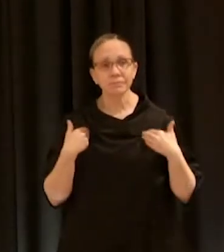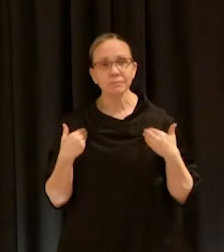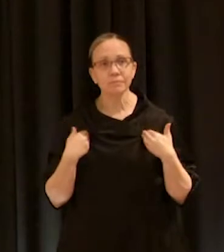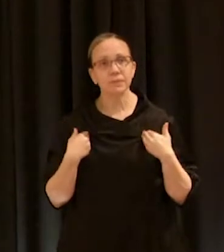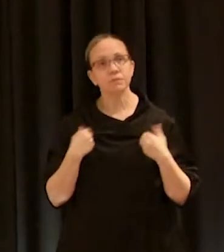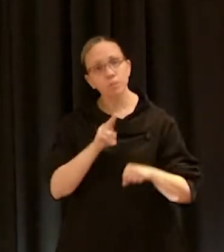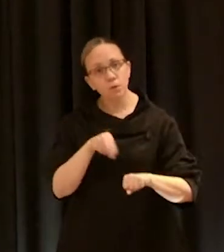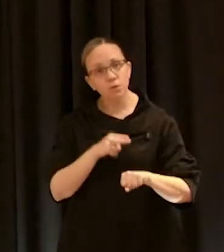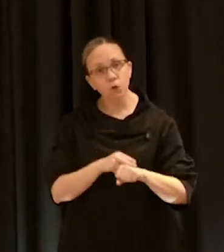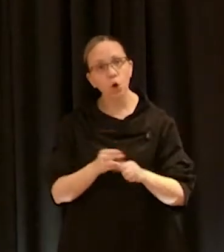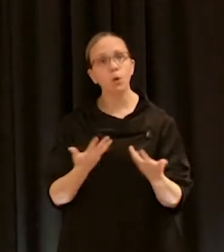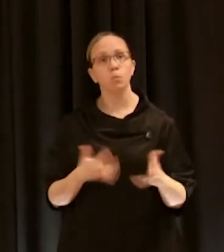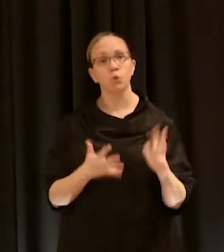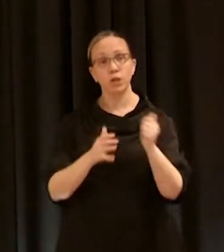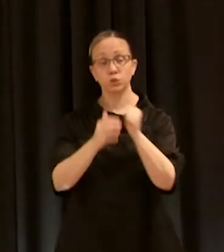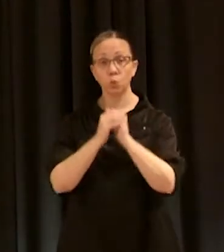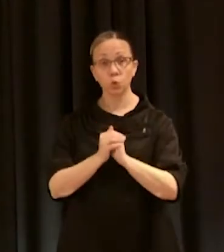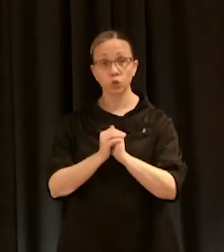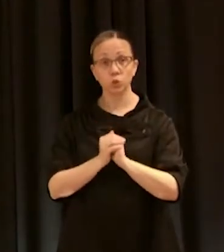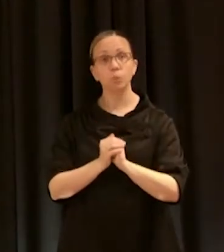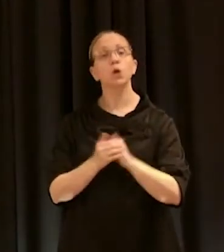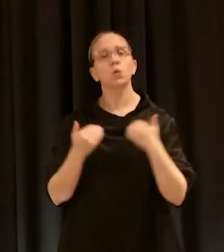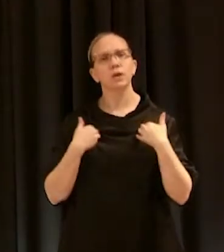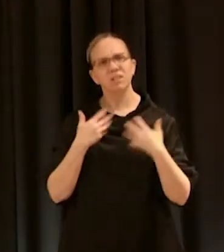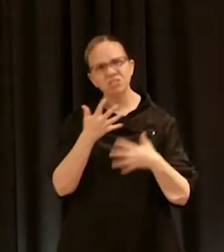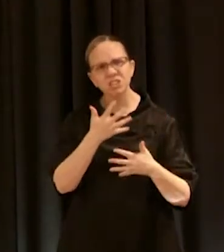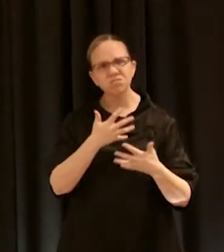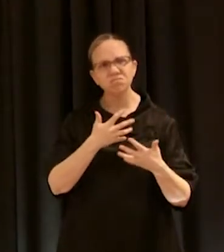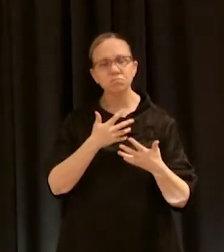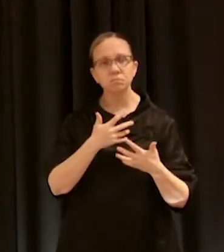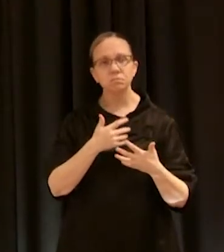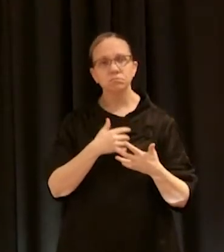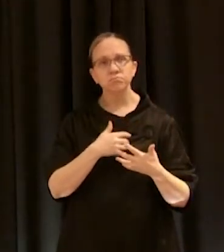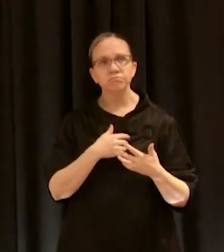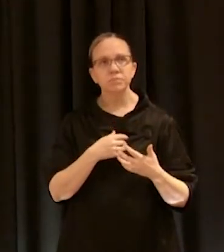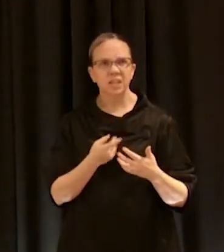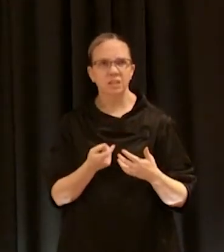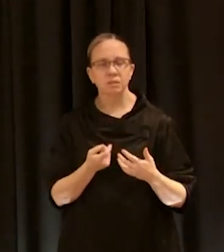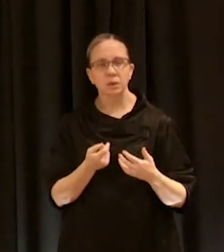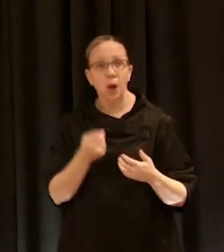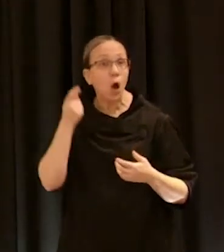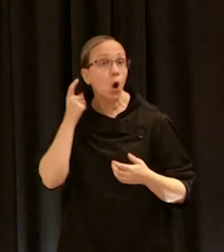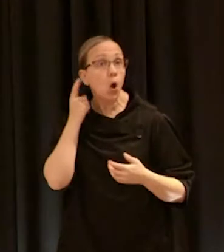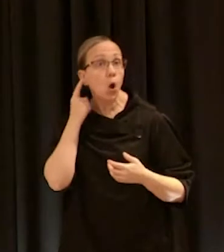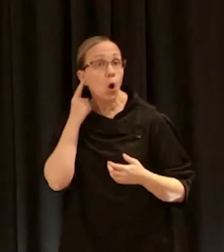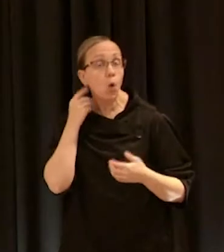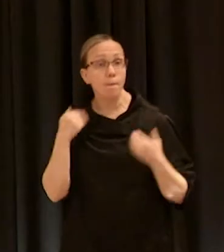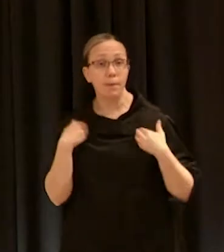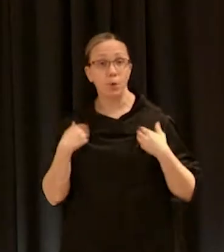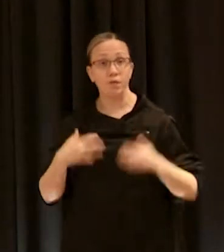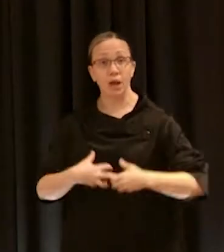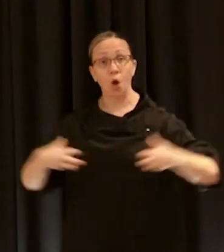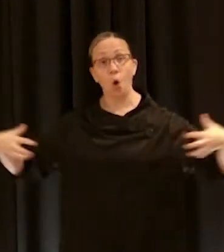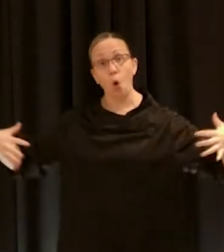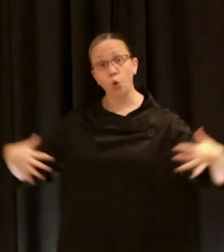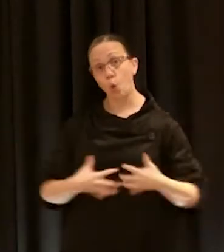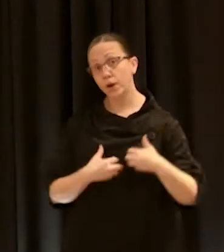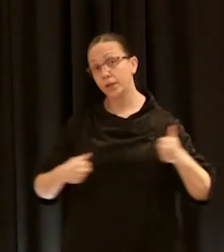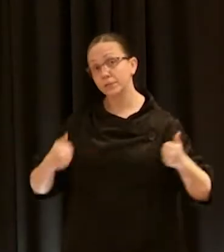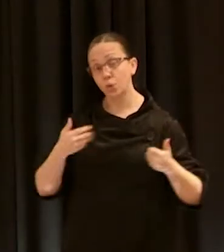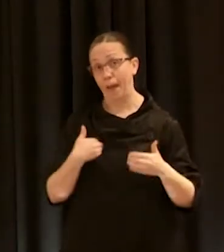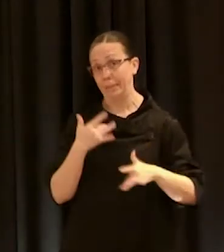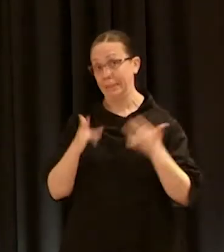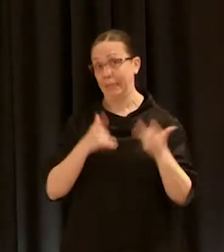have some regular praise and worship. We're just going to have a little mixture of everything. I even heard a little rumor that we may have an accordion, and so